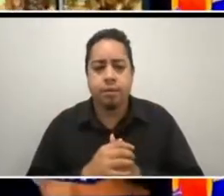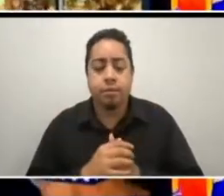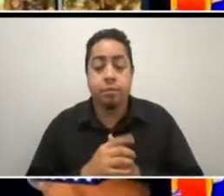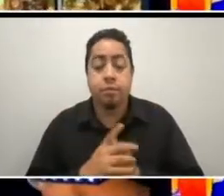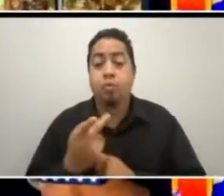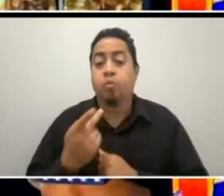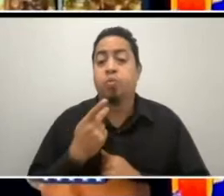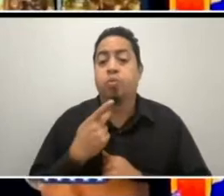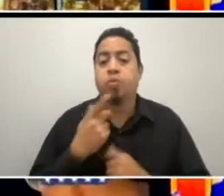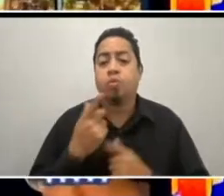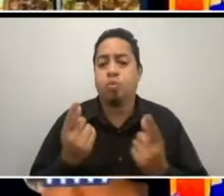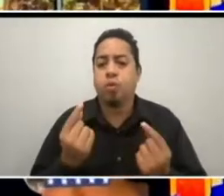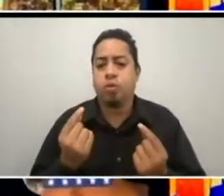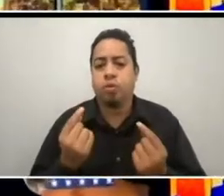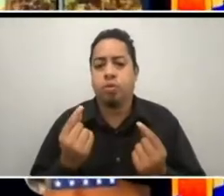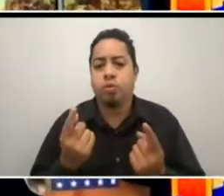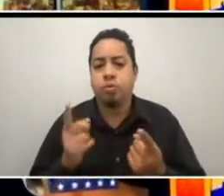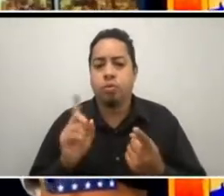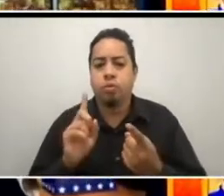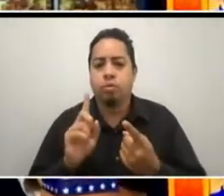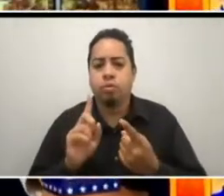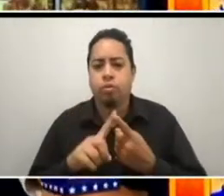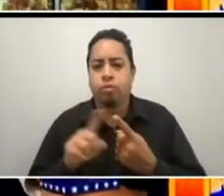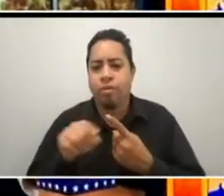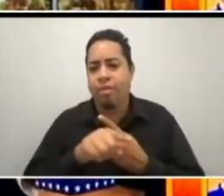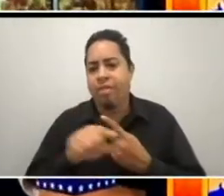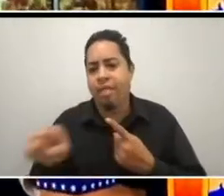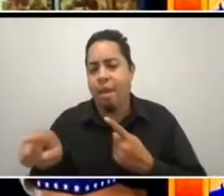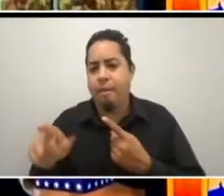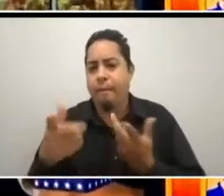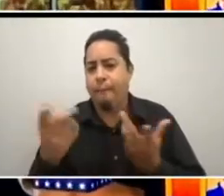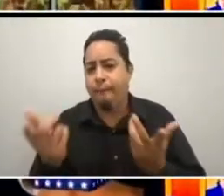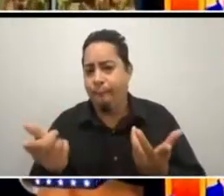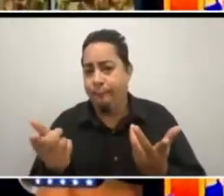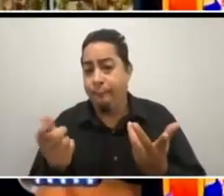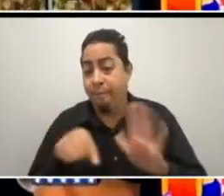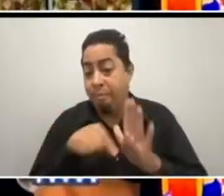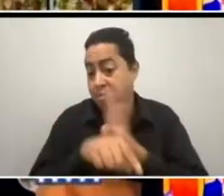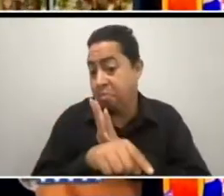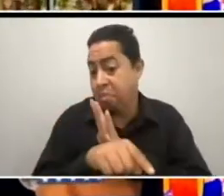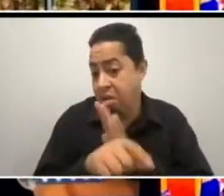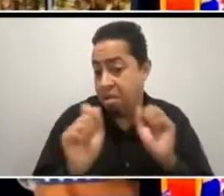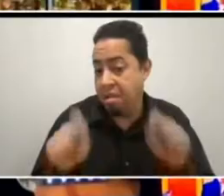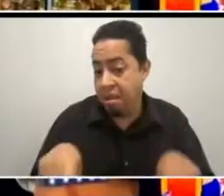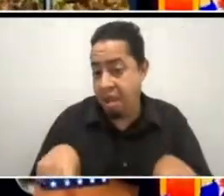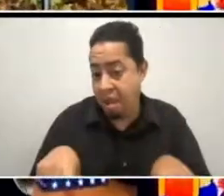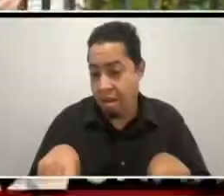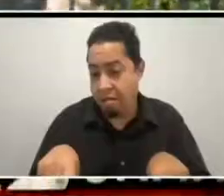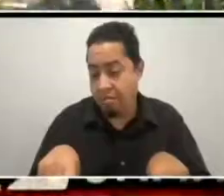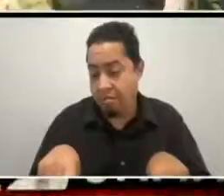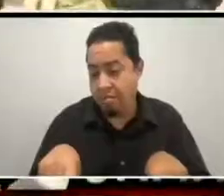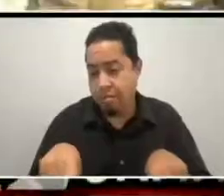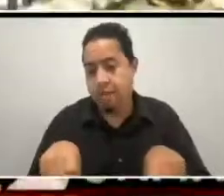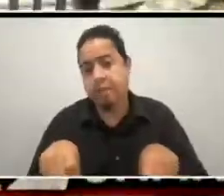state legislator besides kill him? Although, we should not do that. I'm not advising that, but I mean, what else can you do,